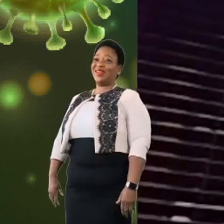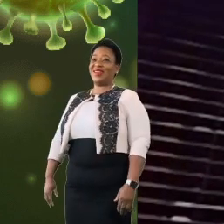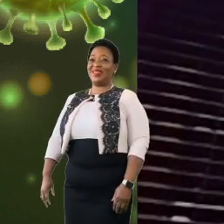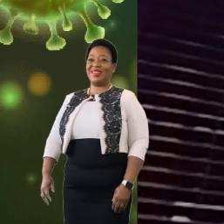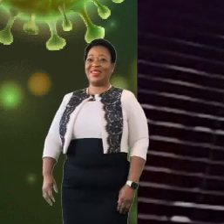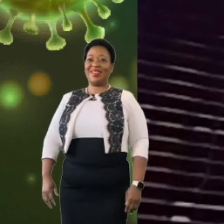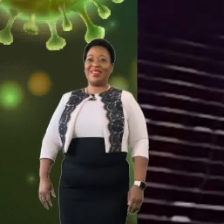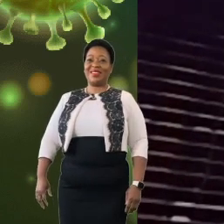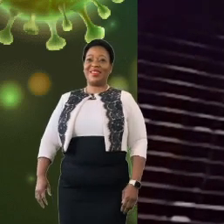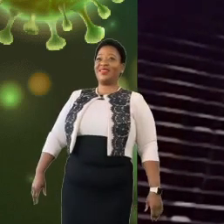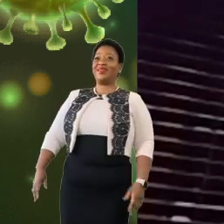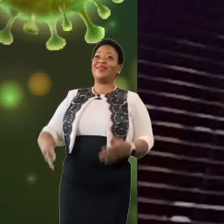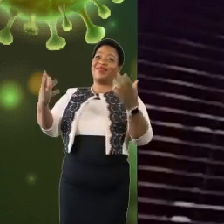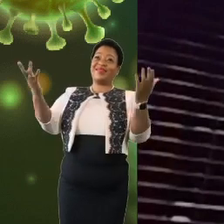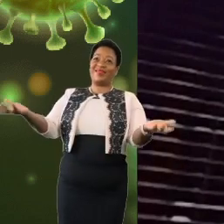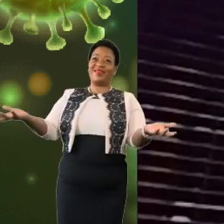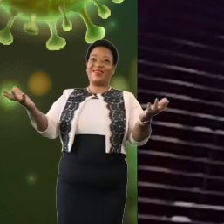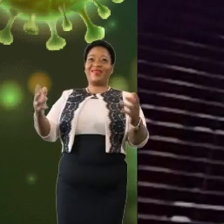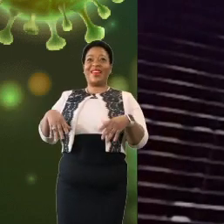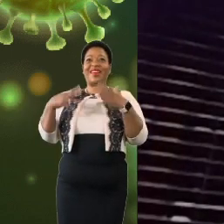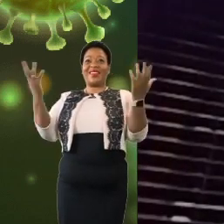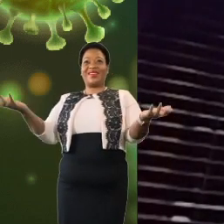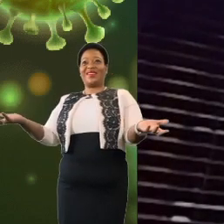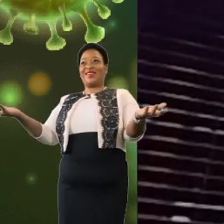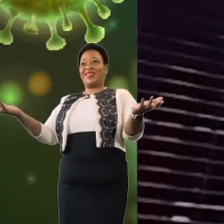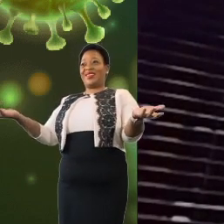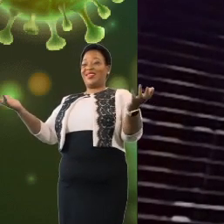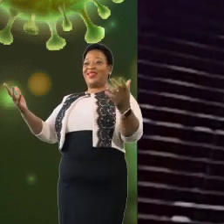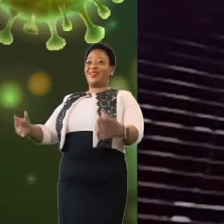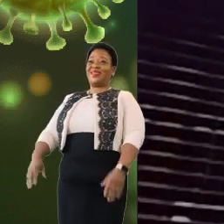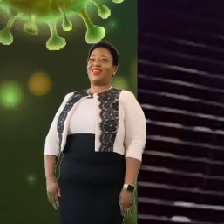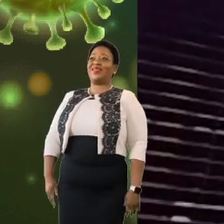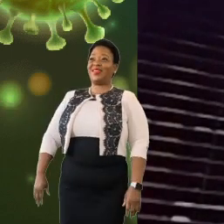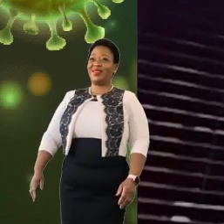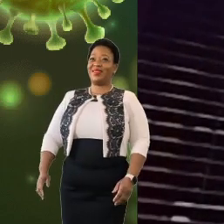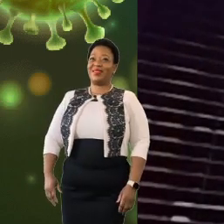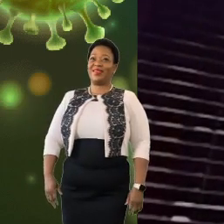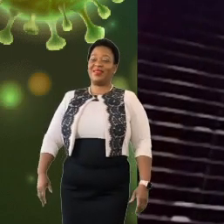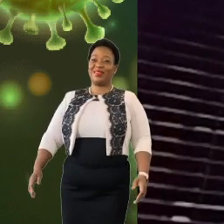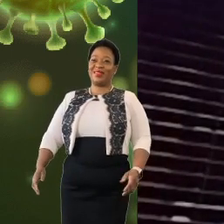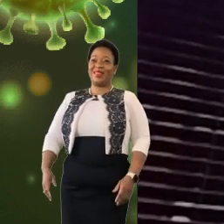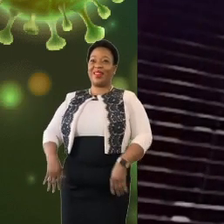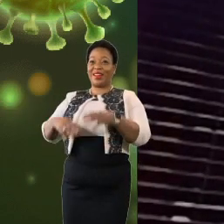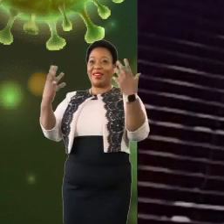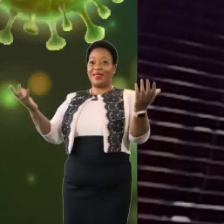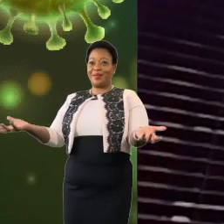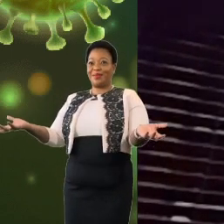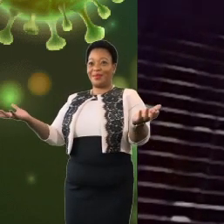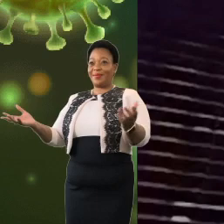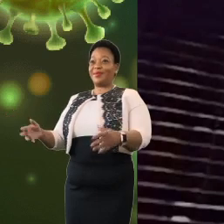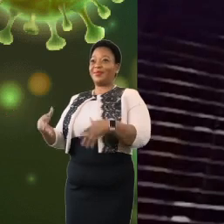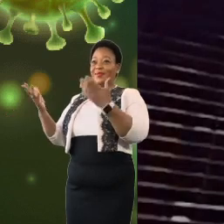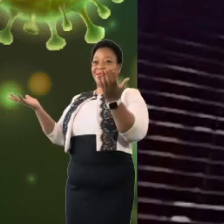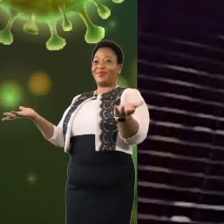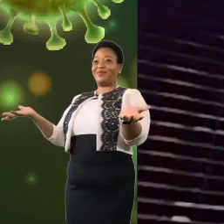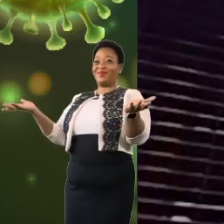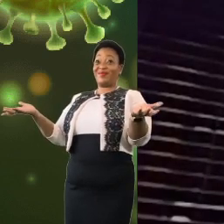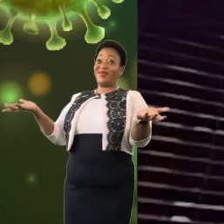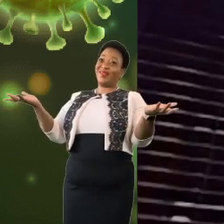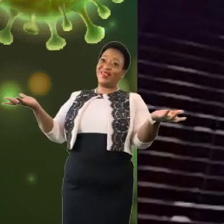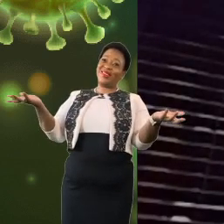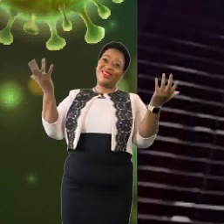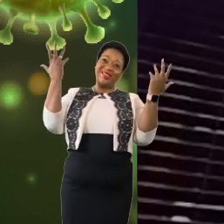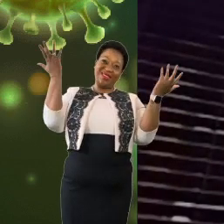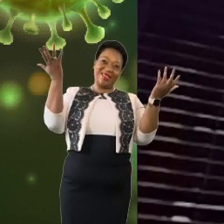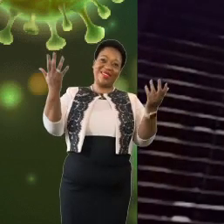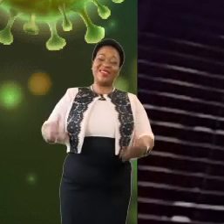is closed. Why? Because there's too much influx of people that are coming to make applications. Why do we